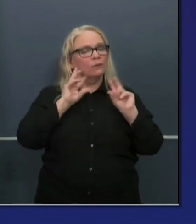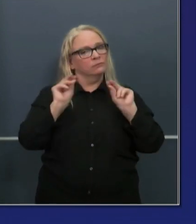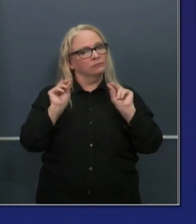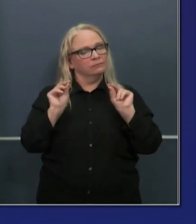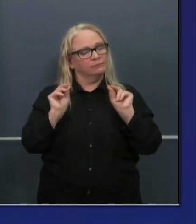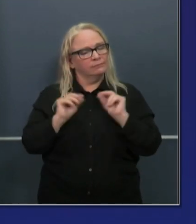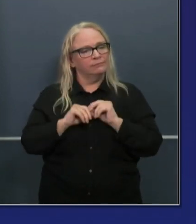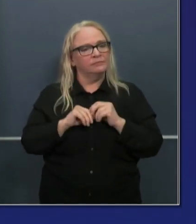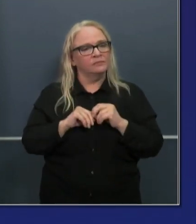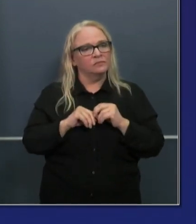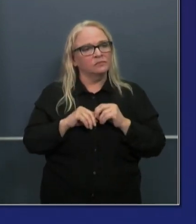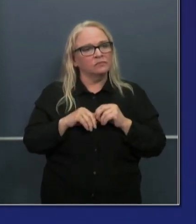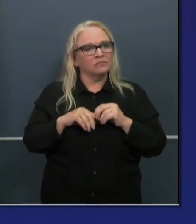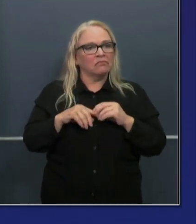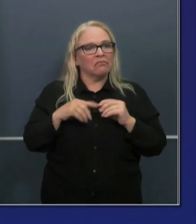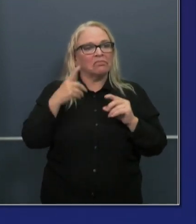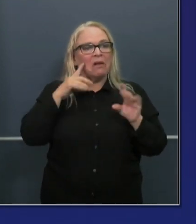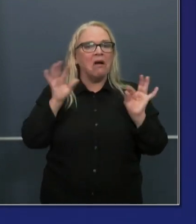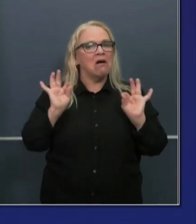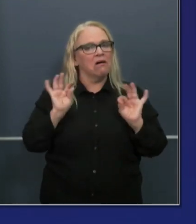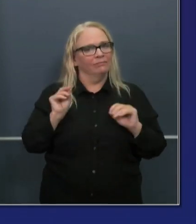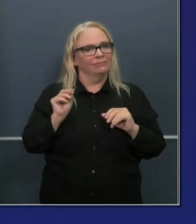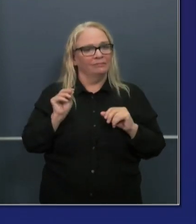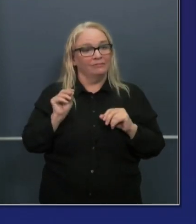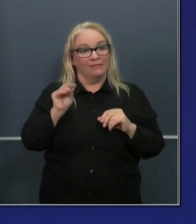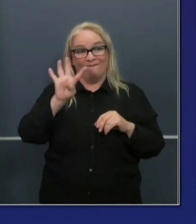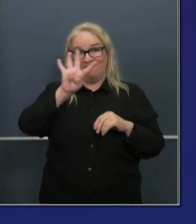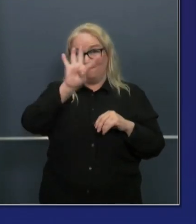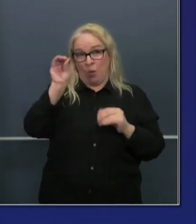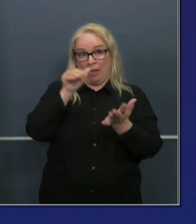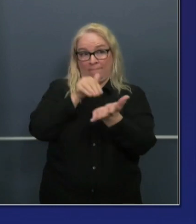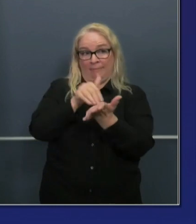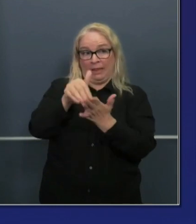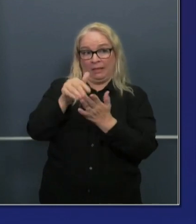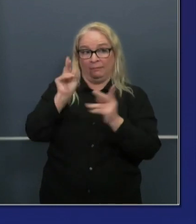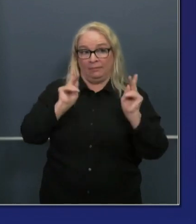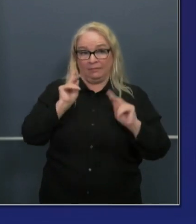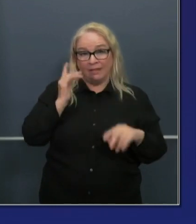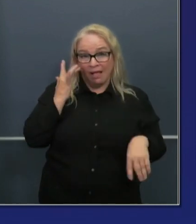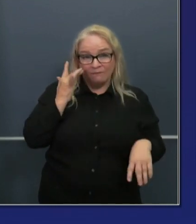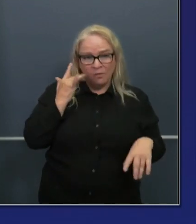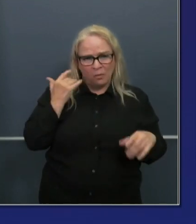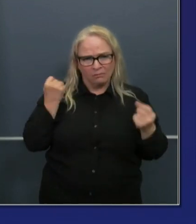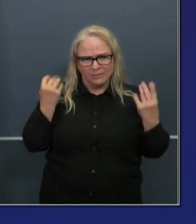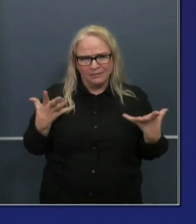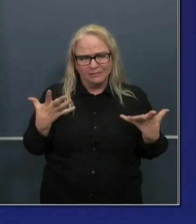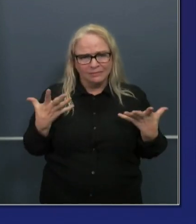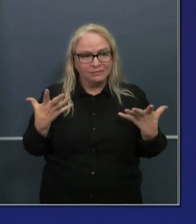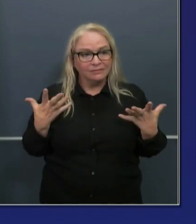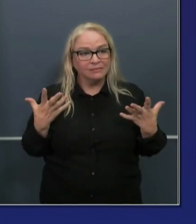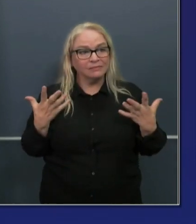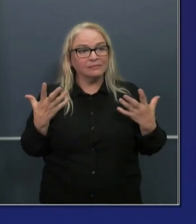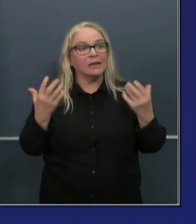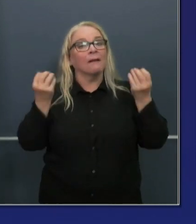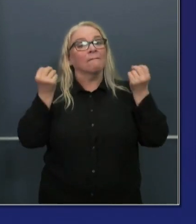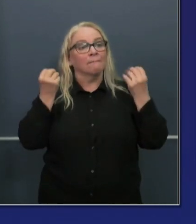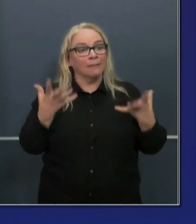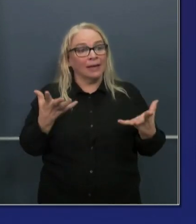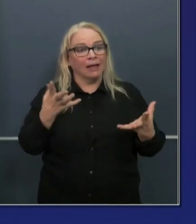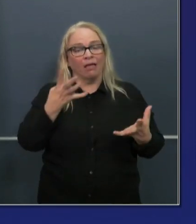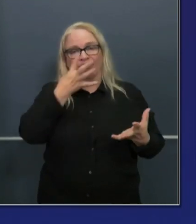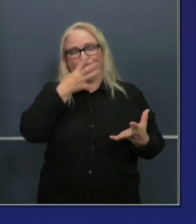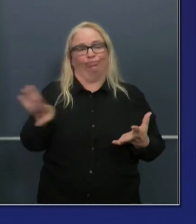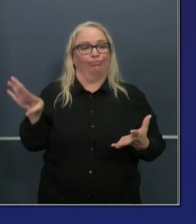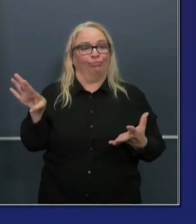Pollyannish about it. You have 40 million people in the state of California, and if 40 million people turn their back on these guidelines and common